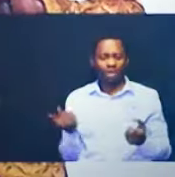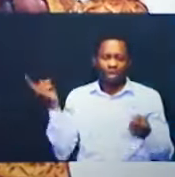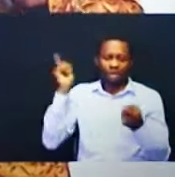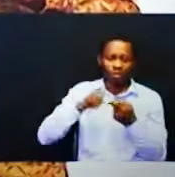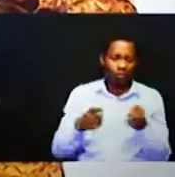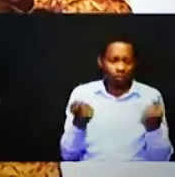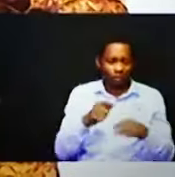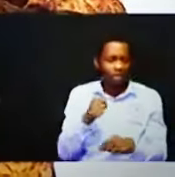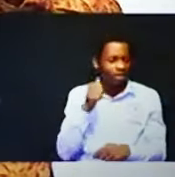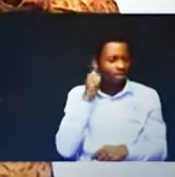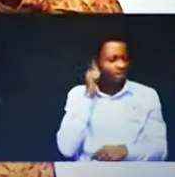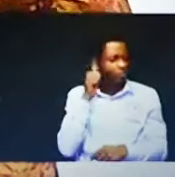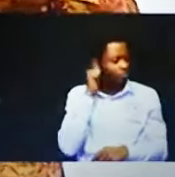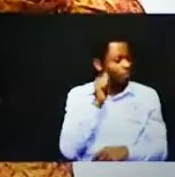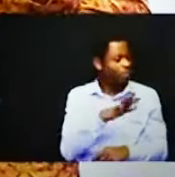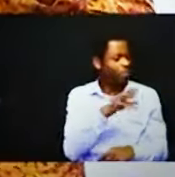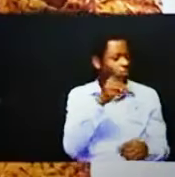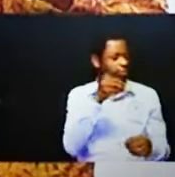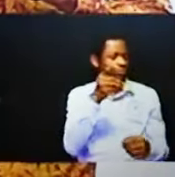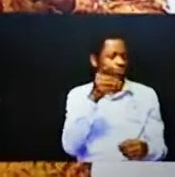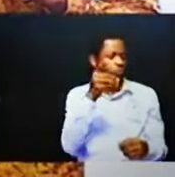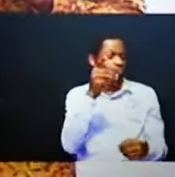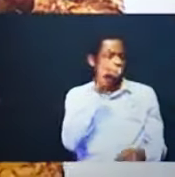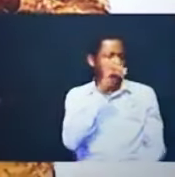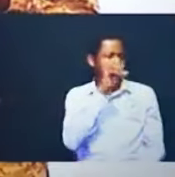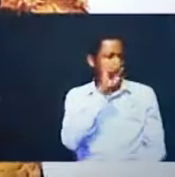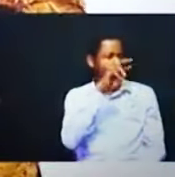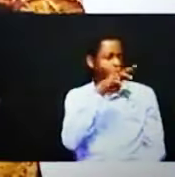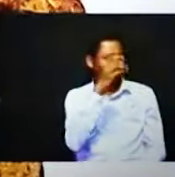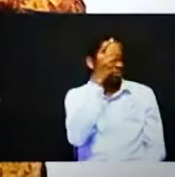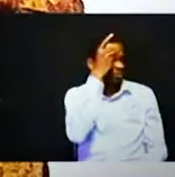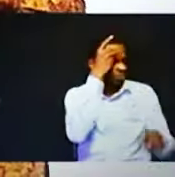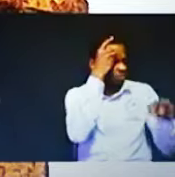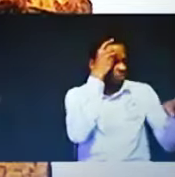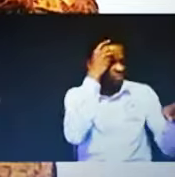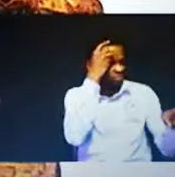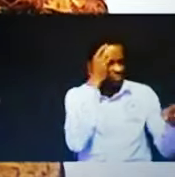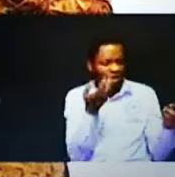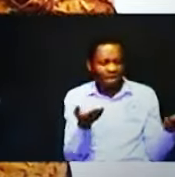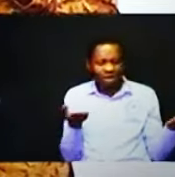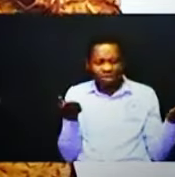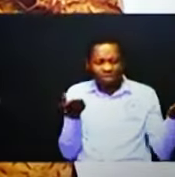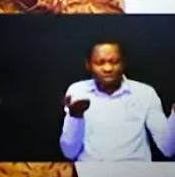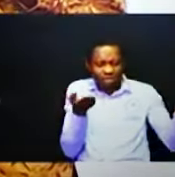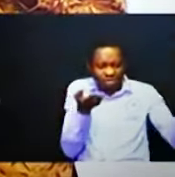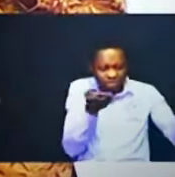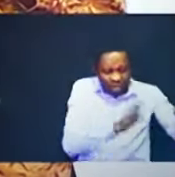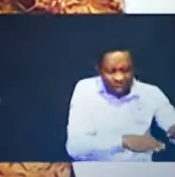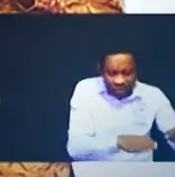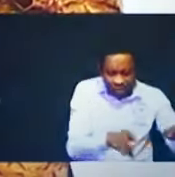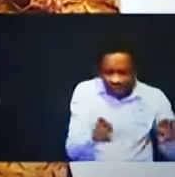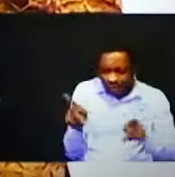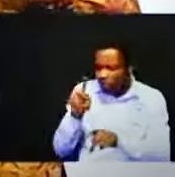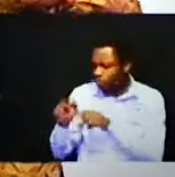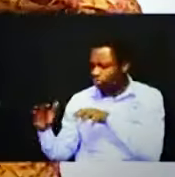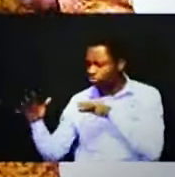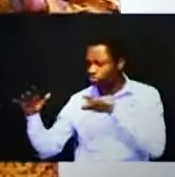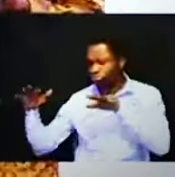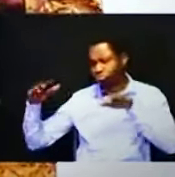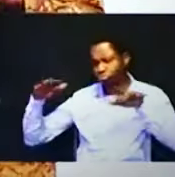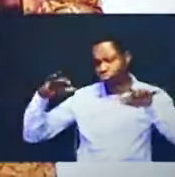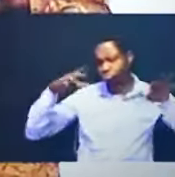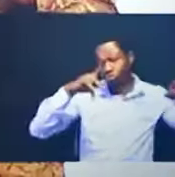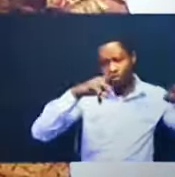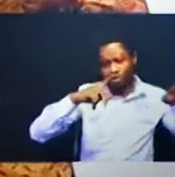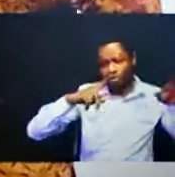died, I could see say a bro owu yino. People came around showing the gifts that they have received from Dorcas. Nipa babi